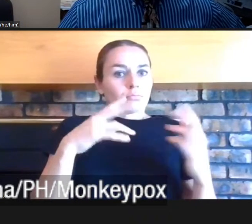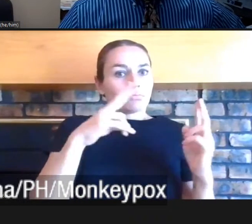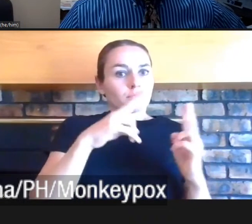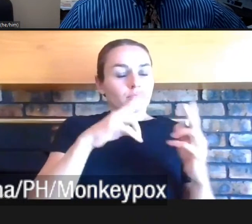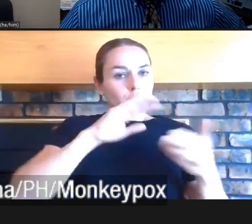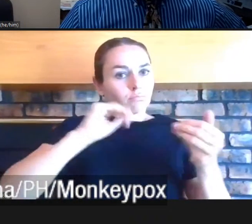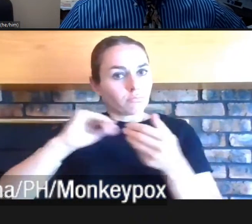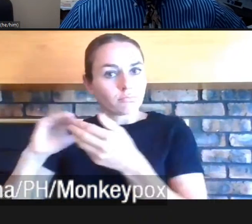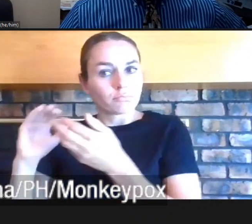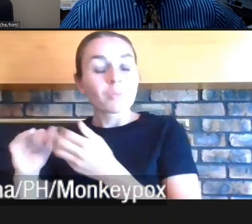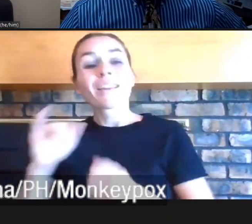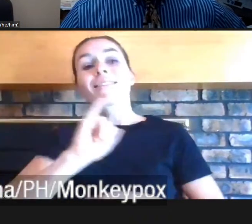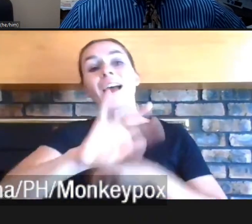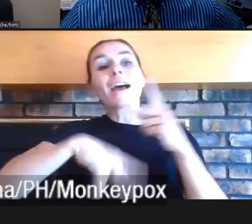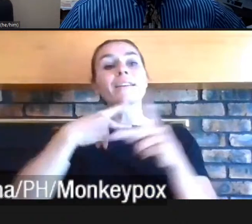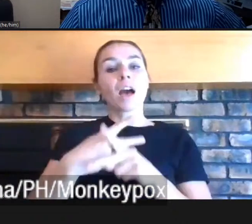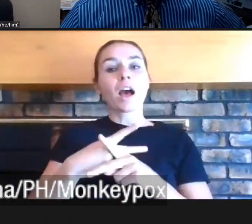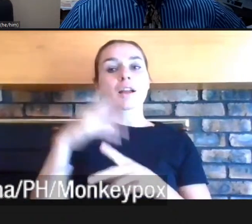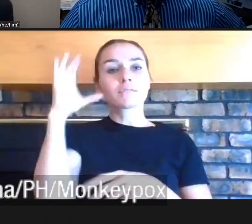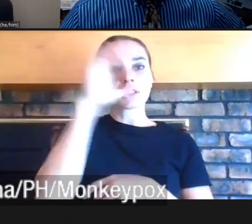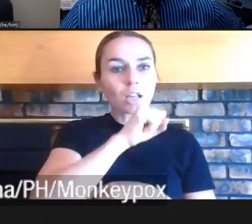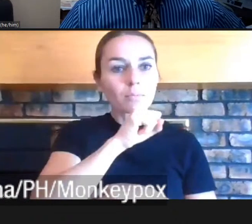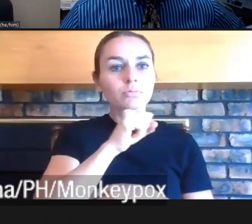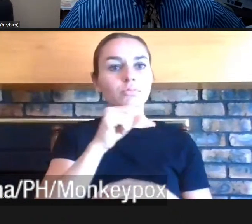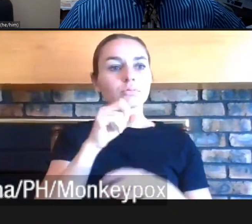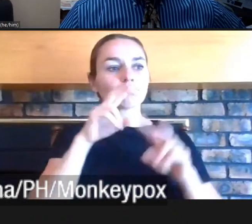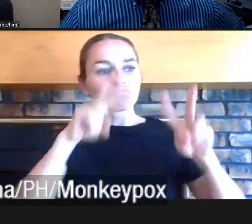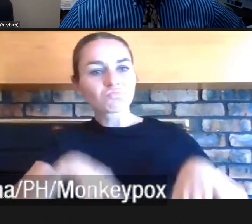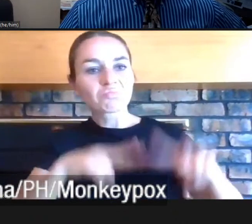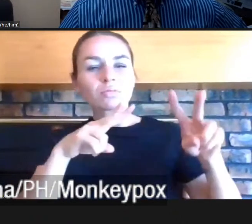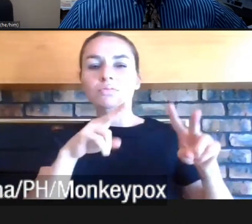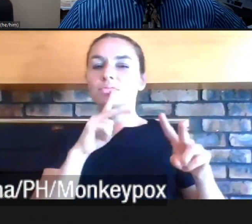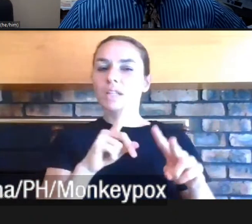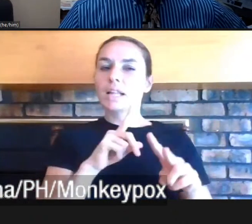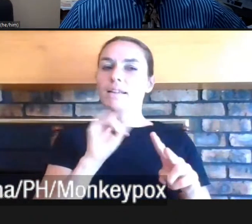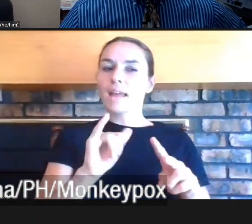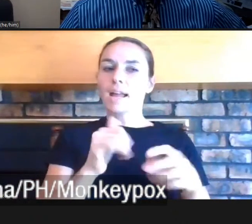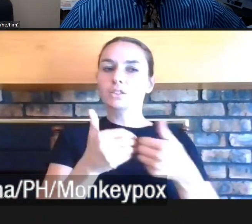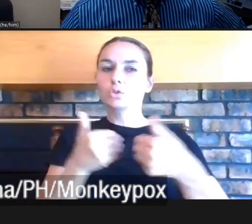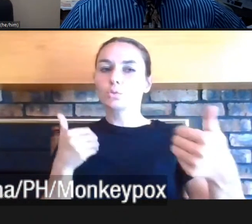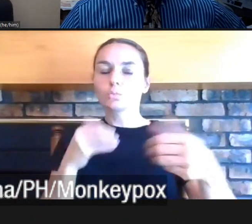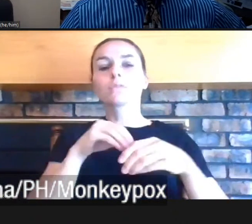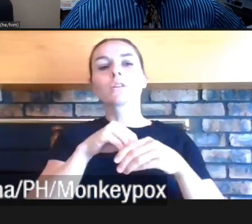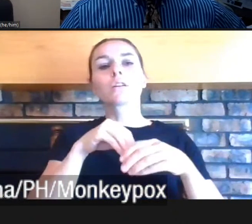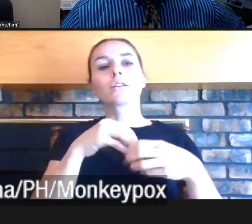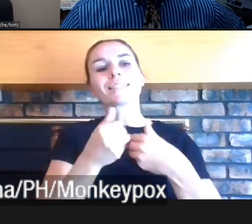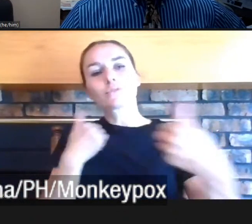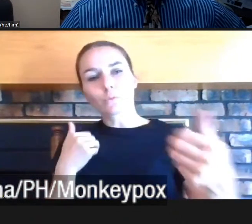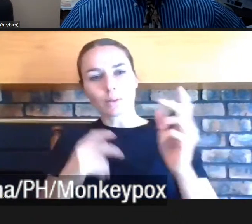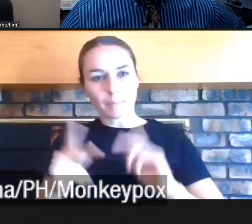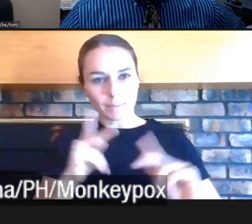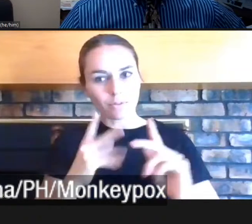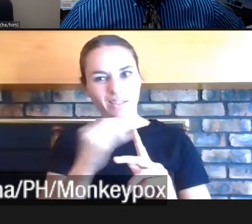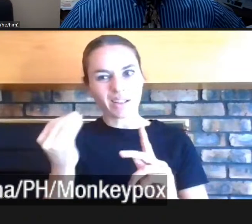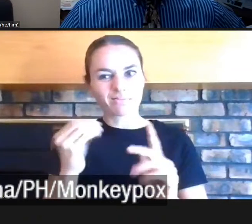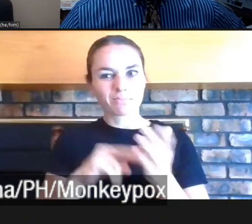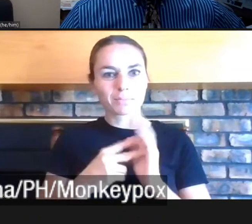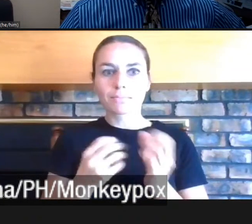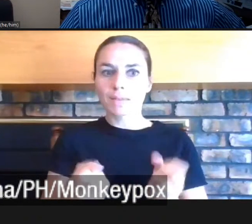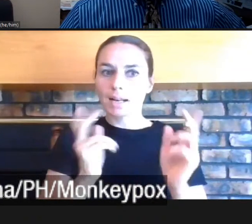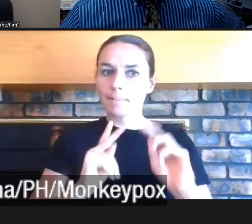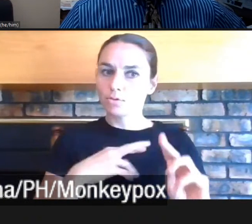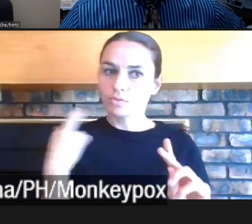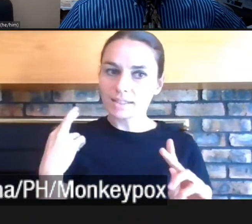exclusionary and leaves large swaths of the community at risk. People who engage in non-traditional relationship